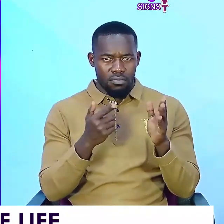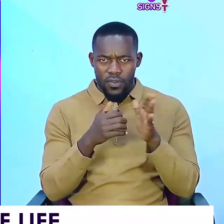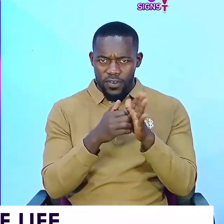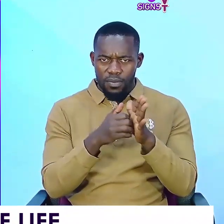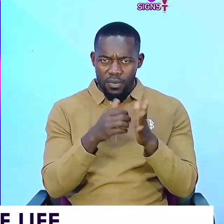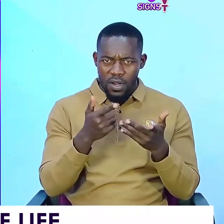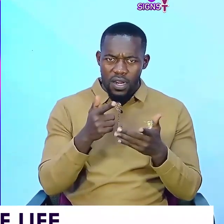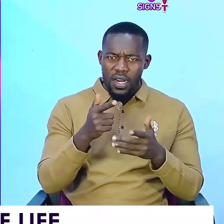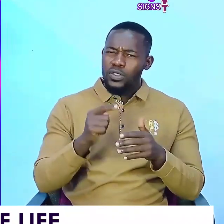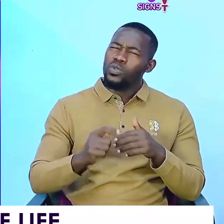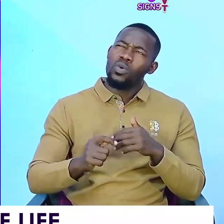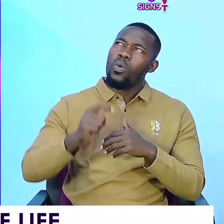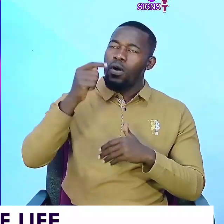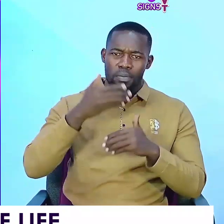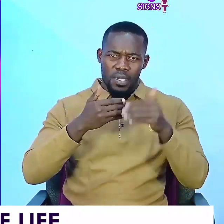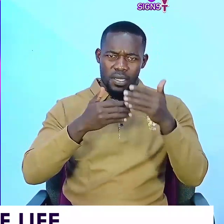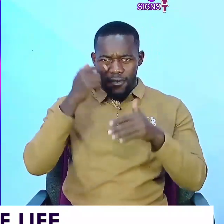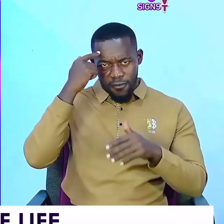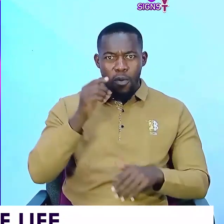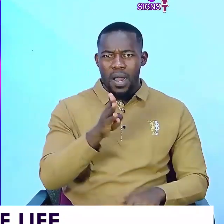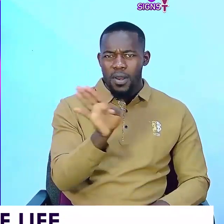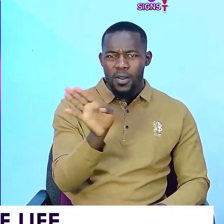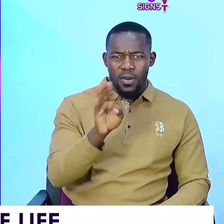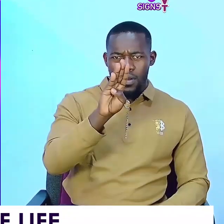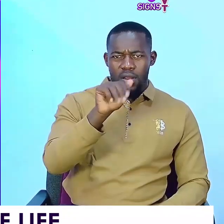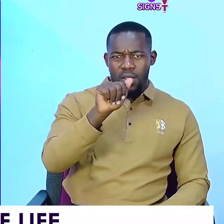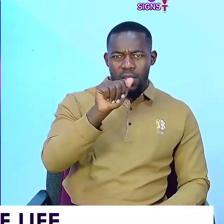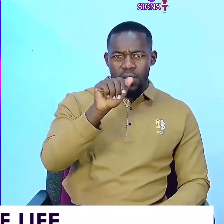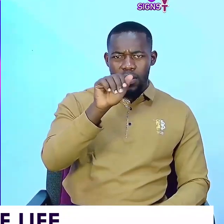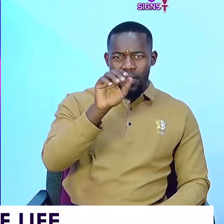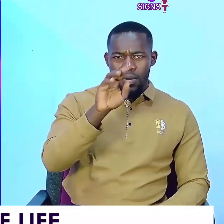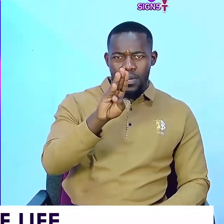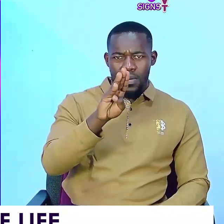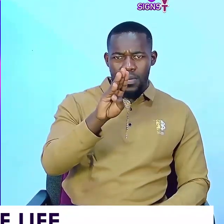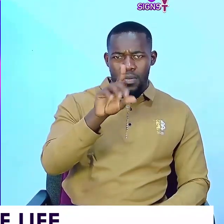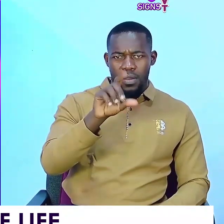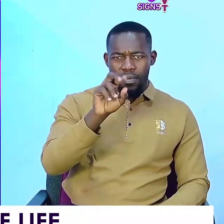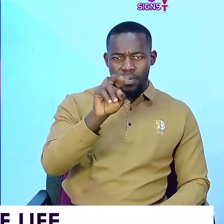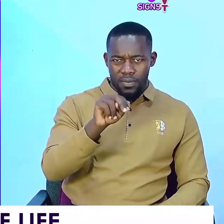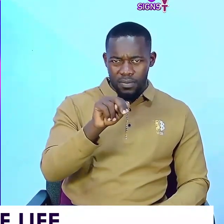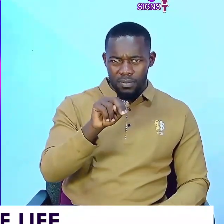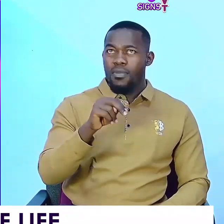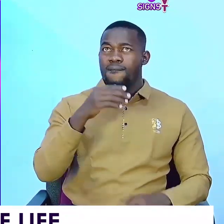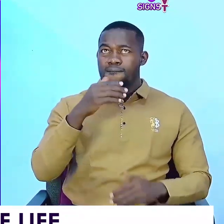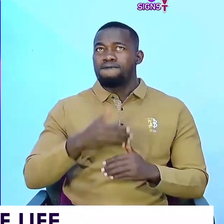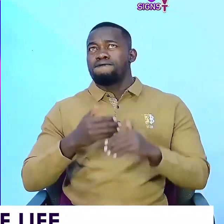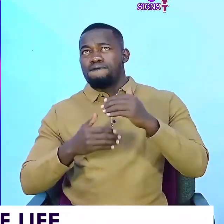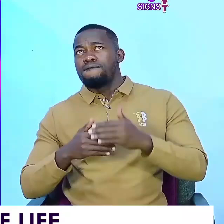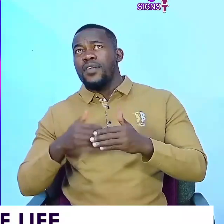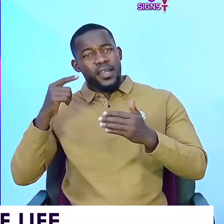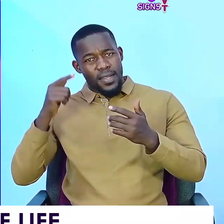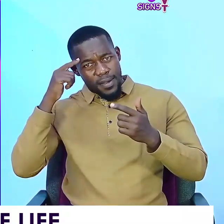Babel, right, where their communication was interfered with when they were now speaking in different languages. They were no longer able